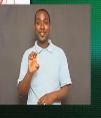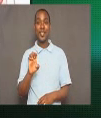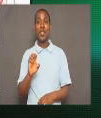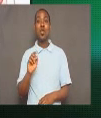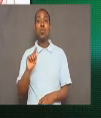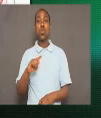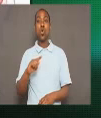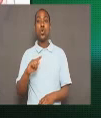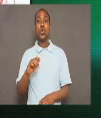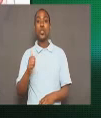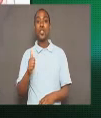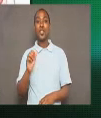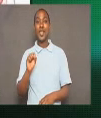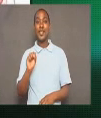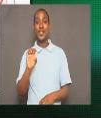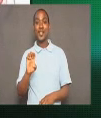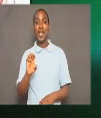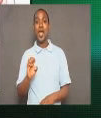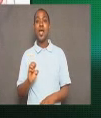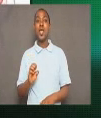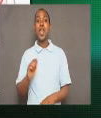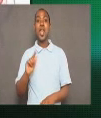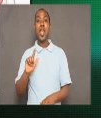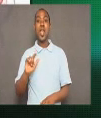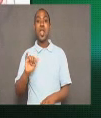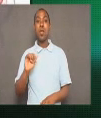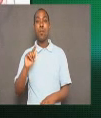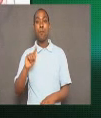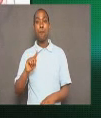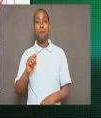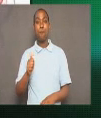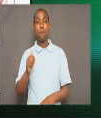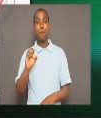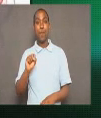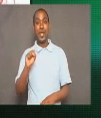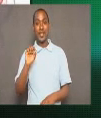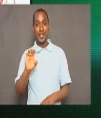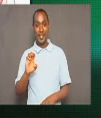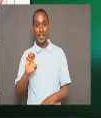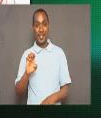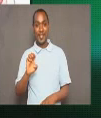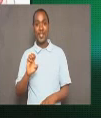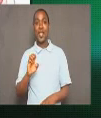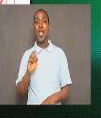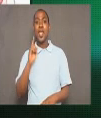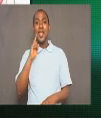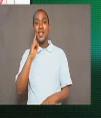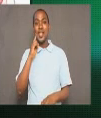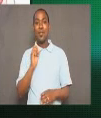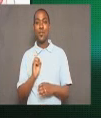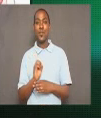enzymes. The small intestine uses peristalsis, like in